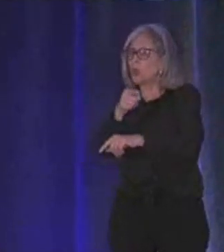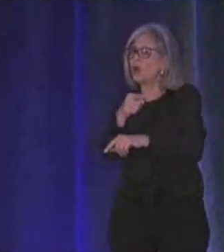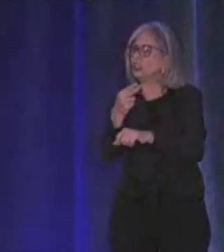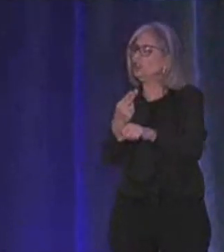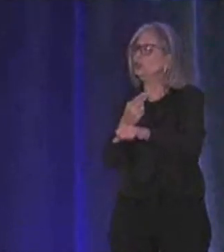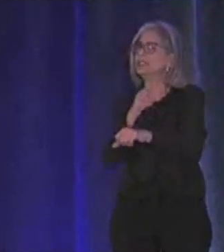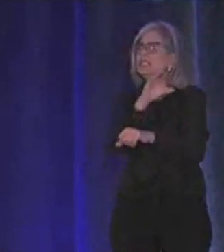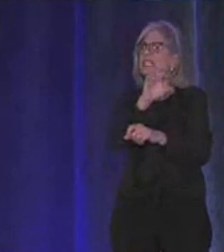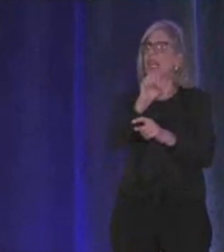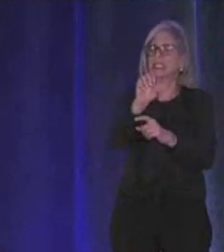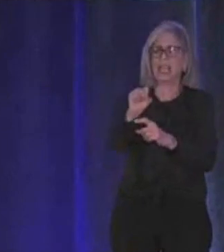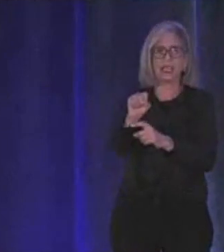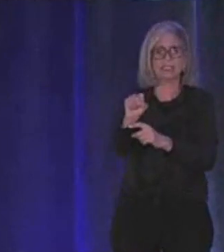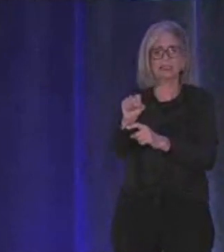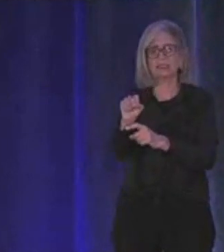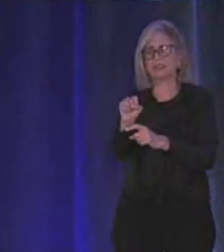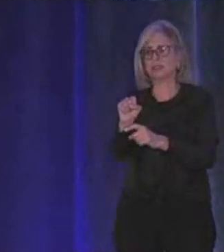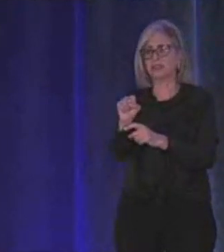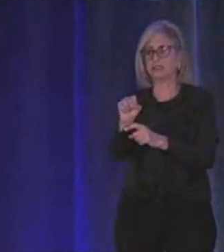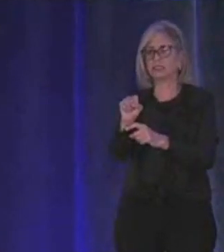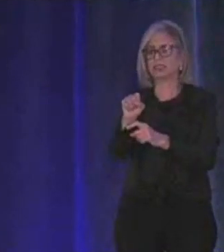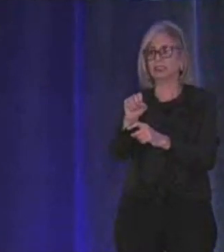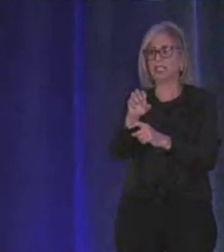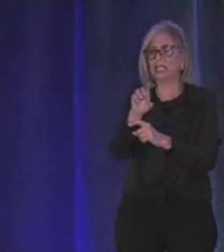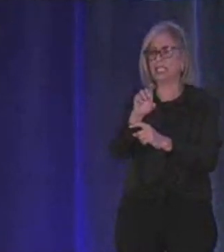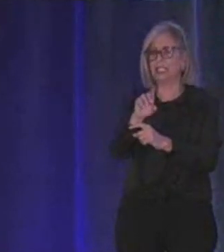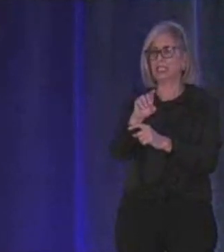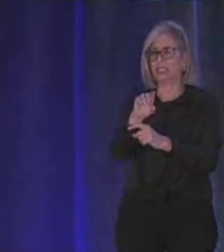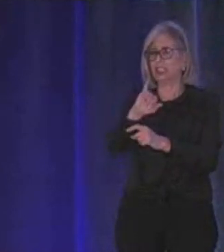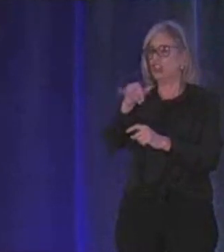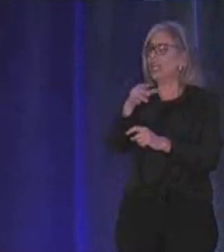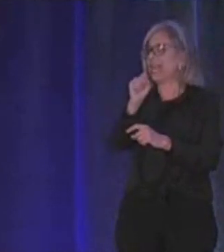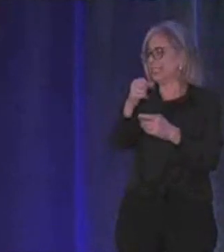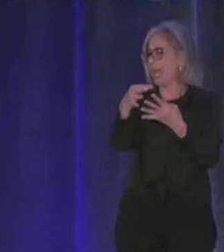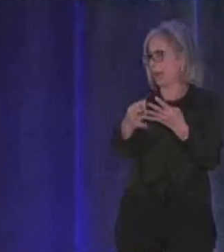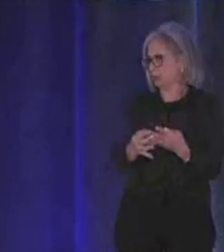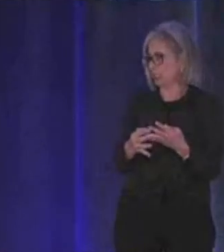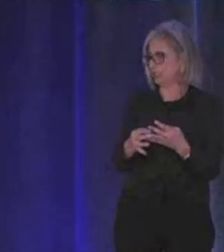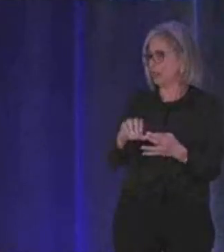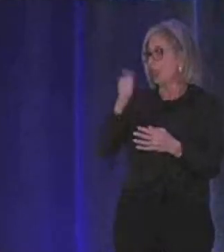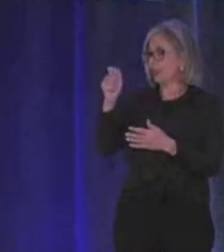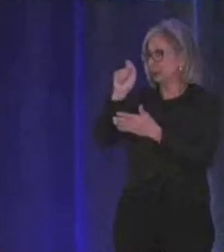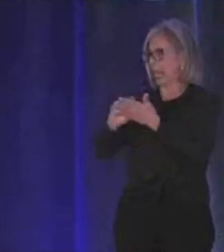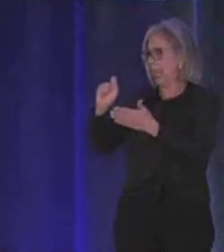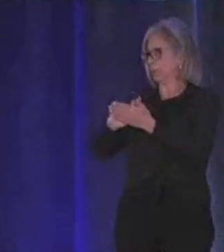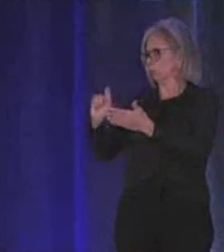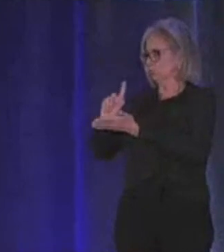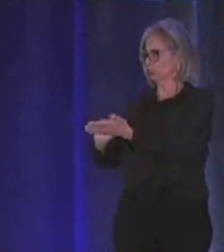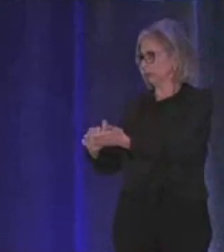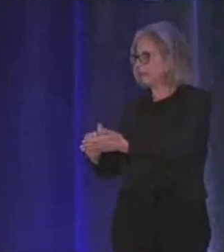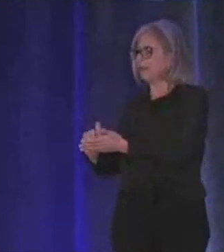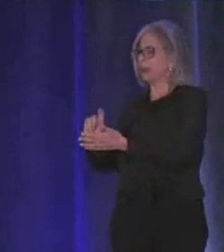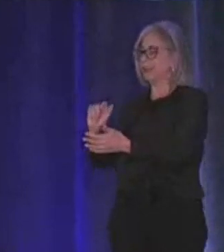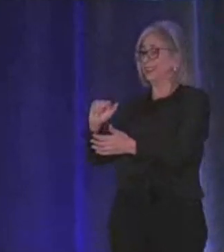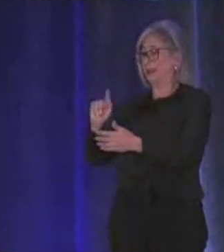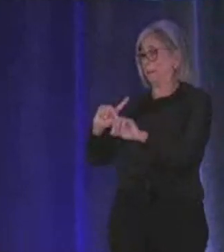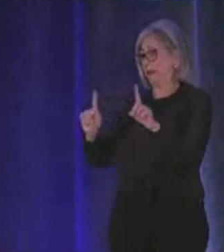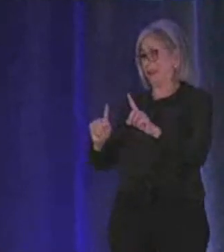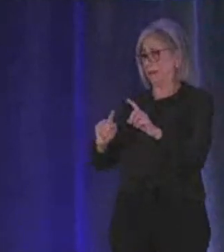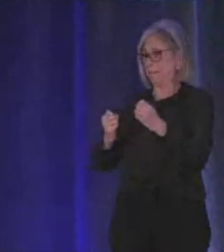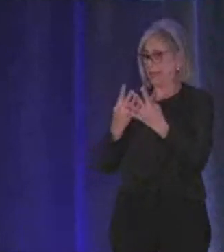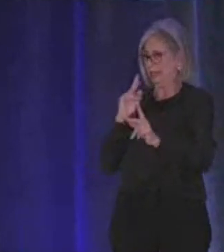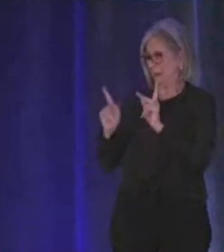CSS and JS option. Another team uses handwritten CSS, although I don't think that really happens much anymore,